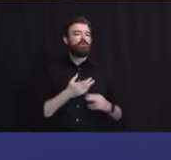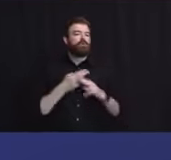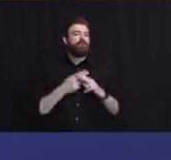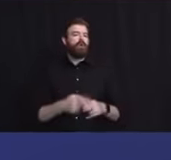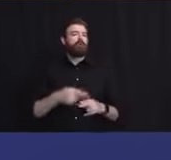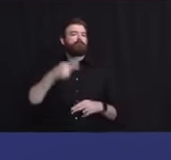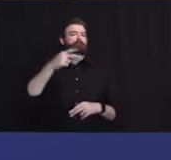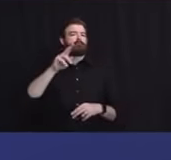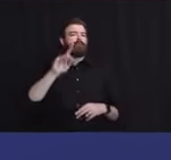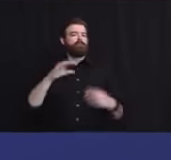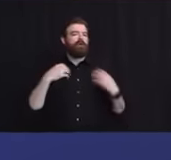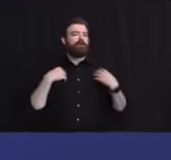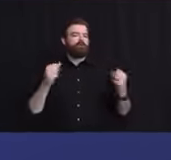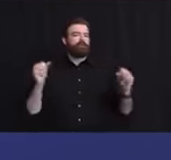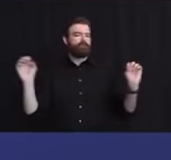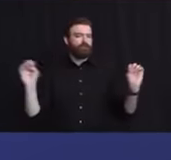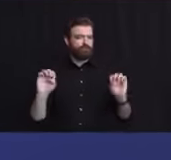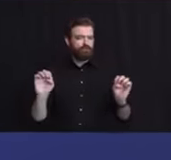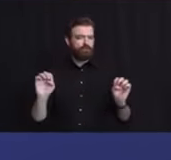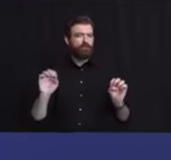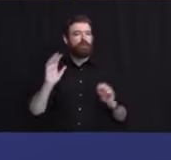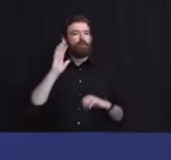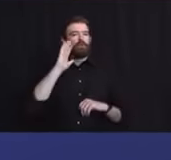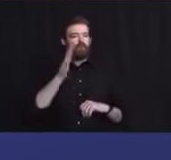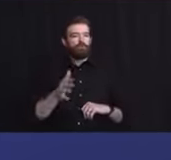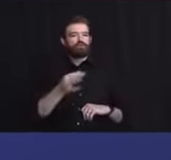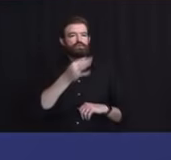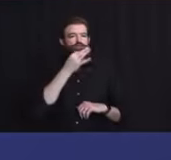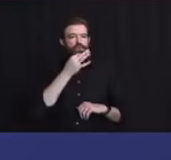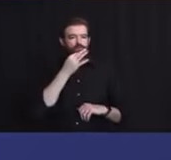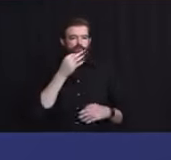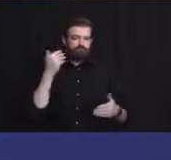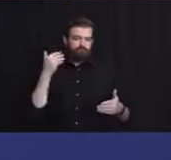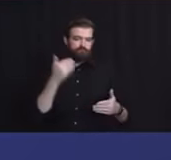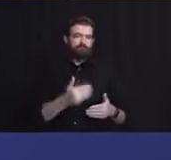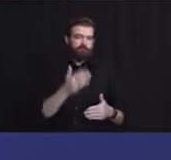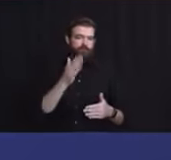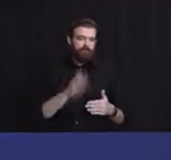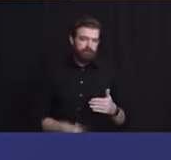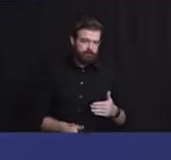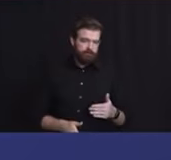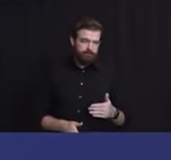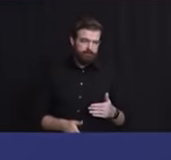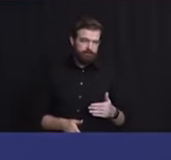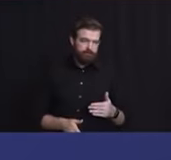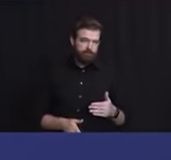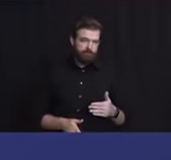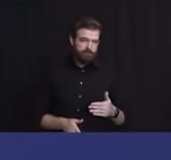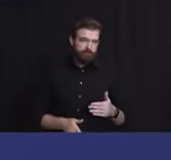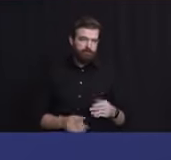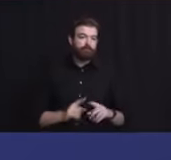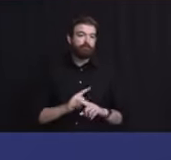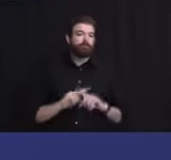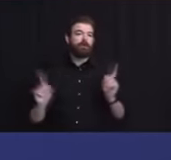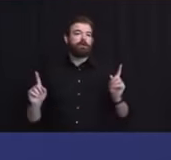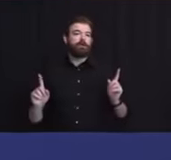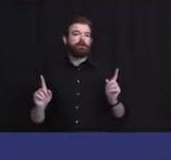month to an end. But I think what you heard from me unequivocally is we're in the last